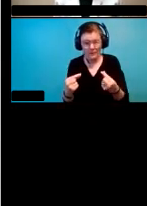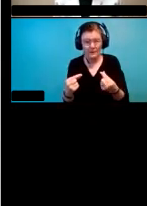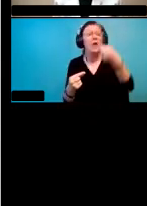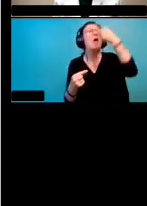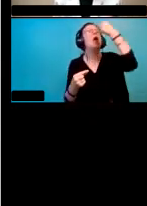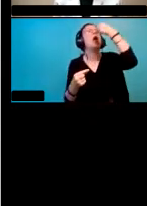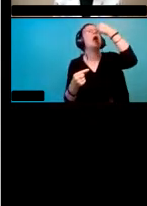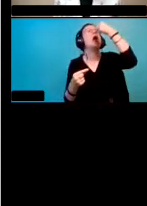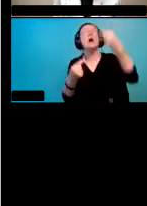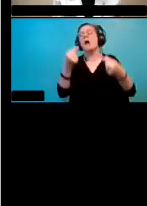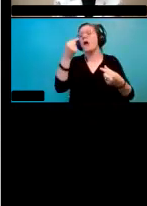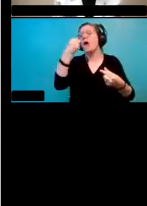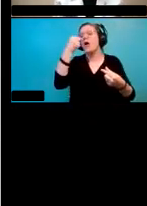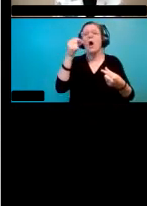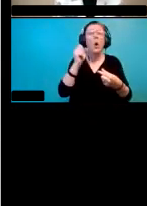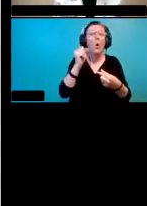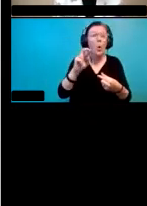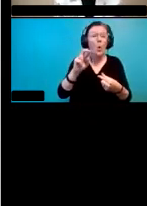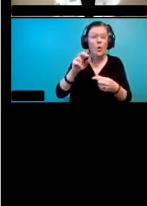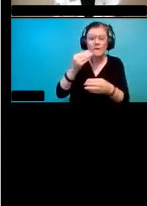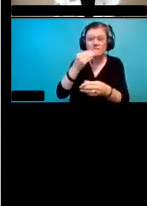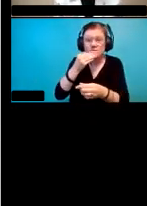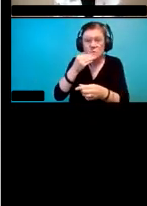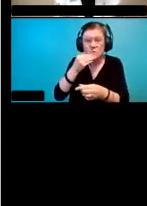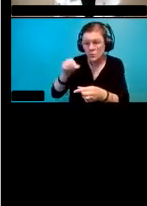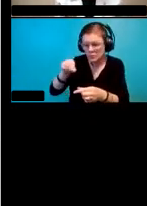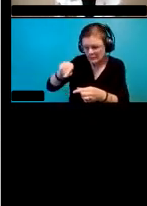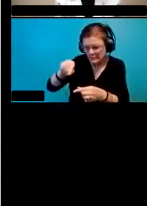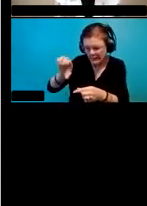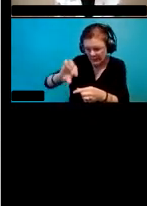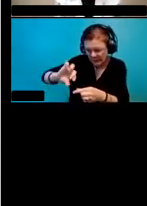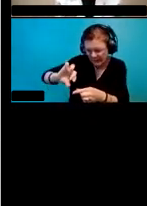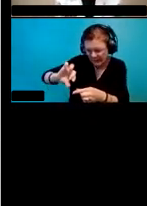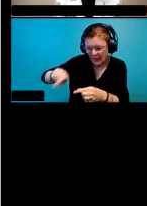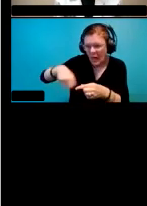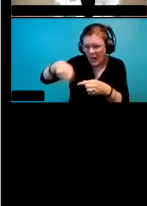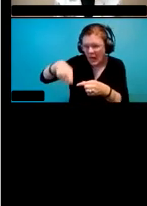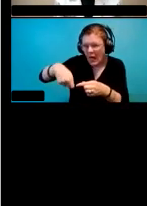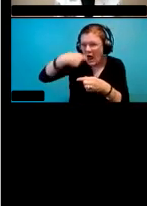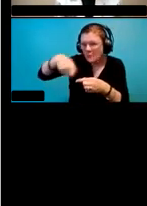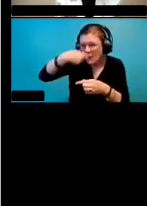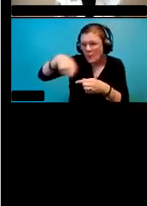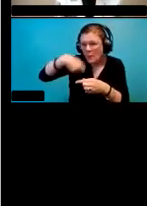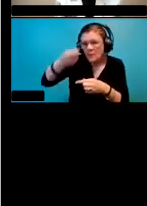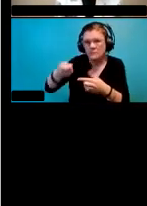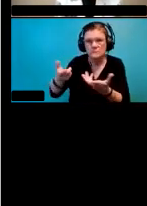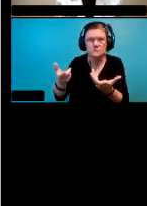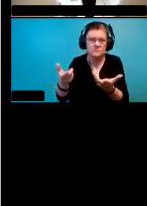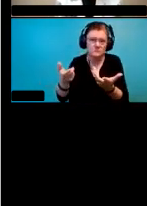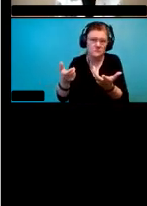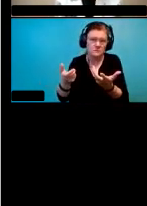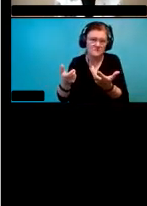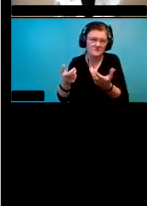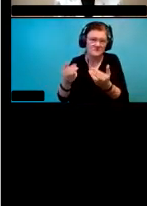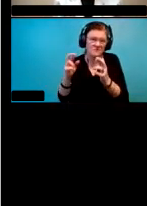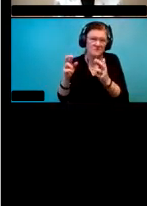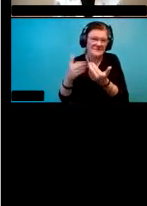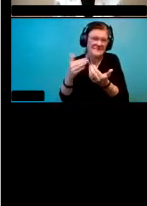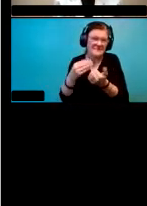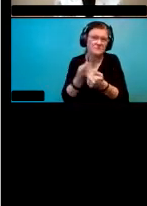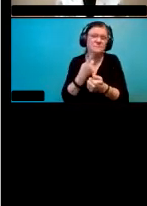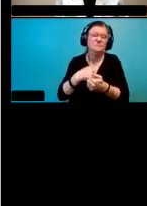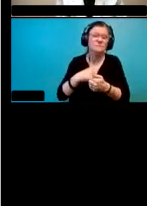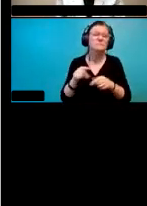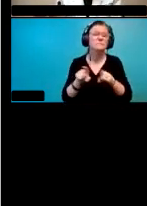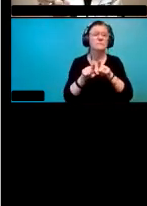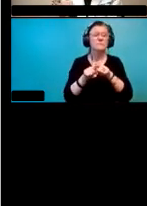sprinkle it in applesauce and take it. So it's made for people who are having swallowing problems as well. And